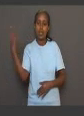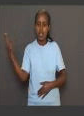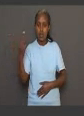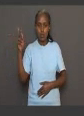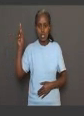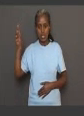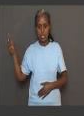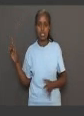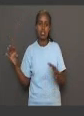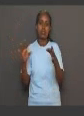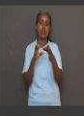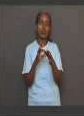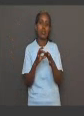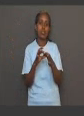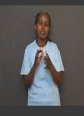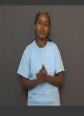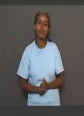these coordinates.